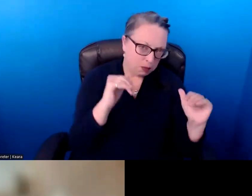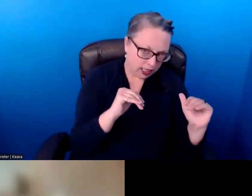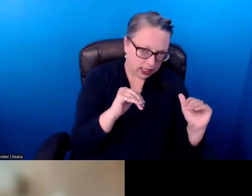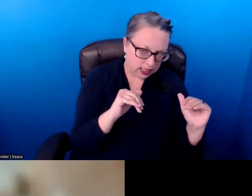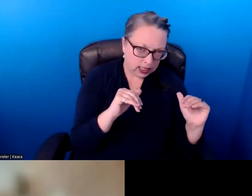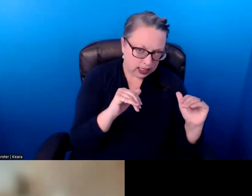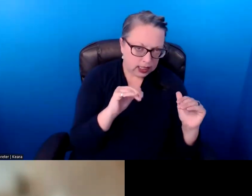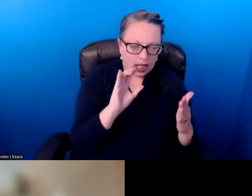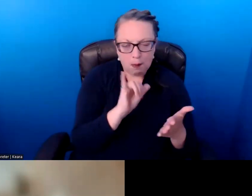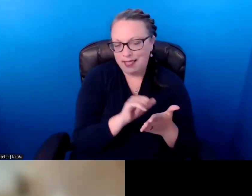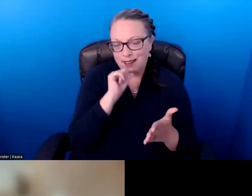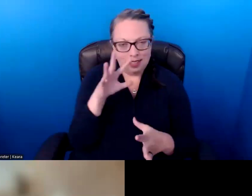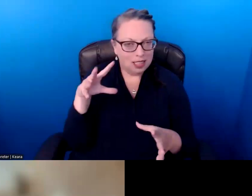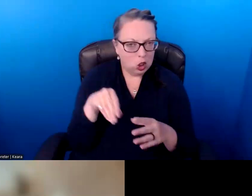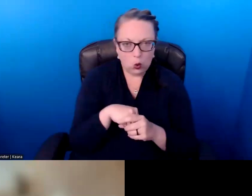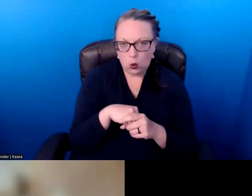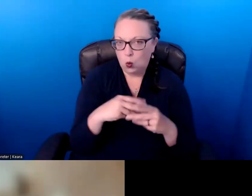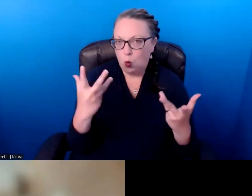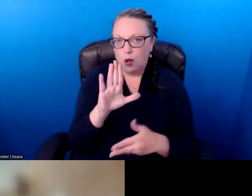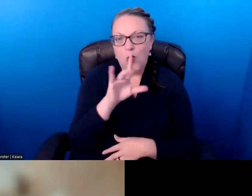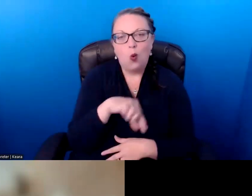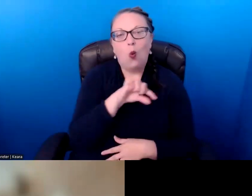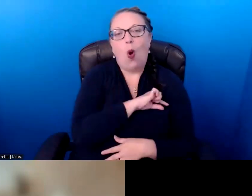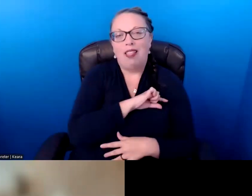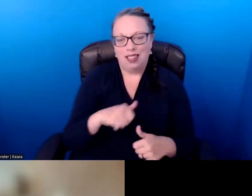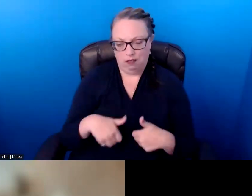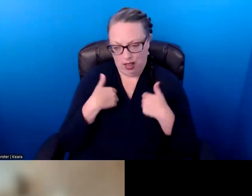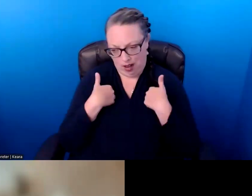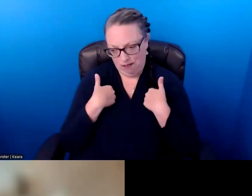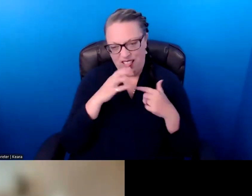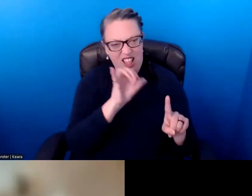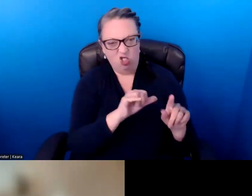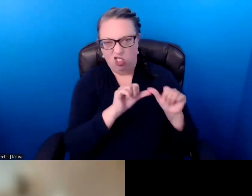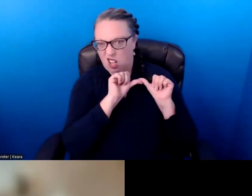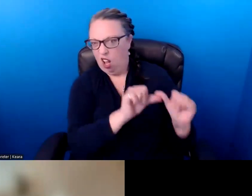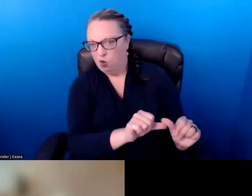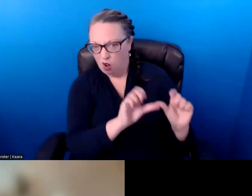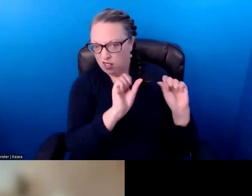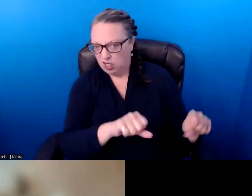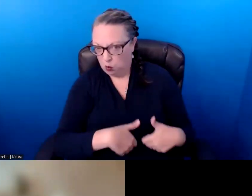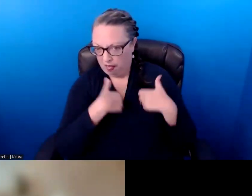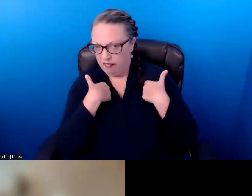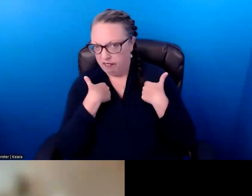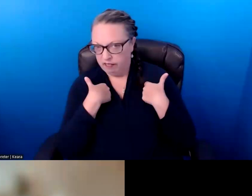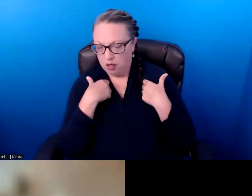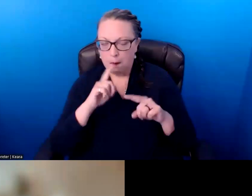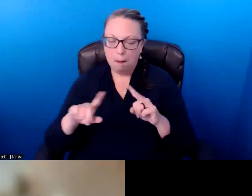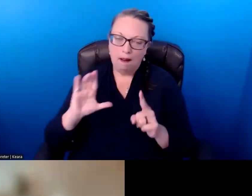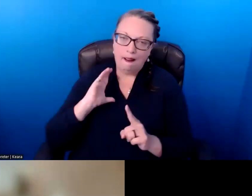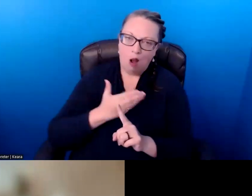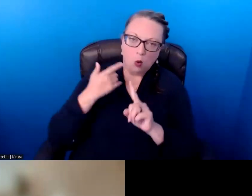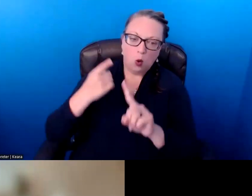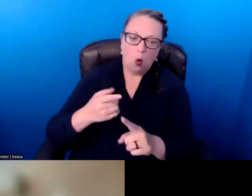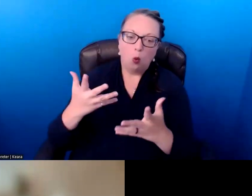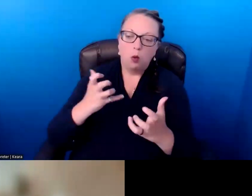which doesn't take into account, what's your quality of life. It's just like how long you live. And our goal is we want people to